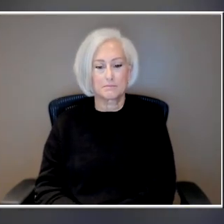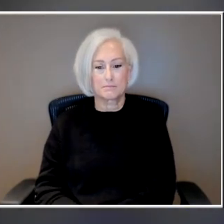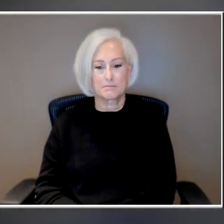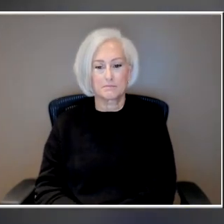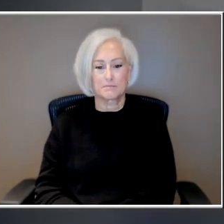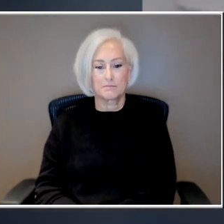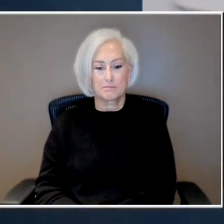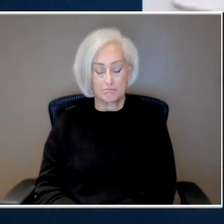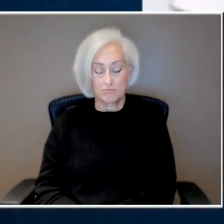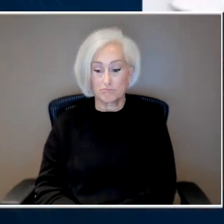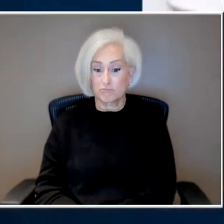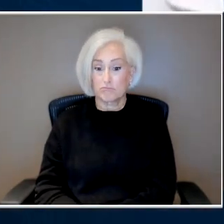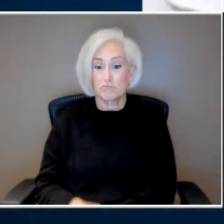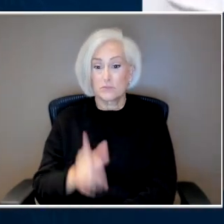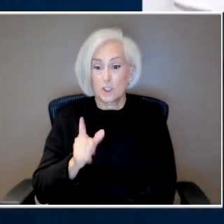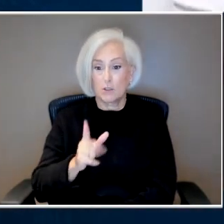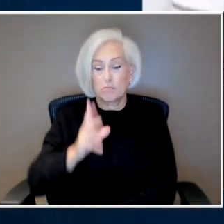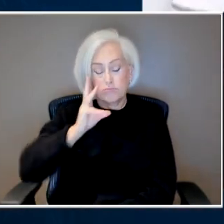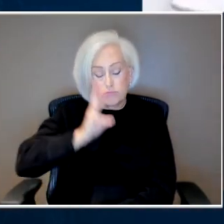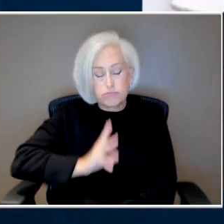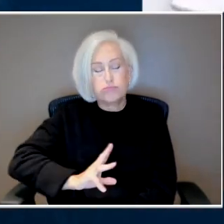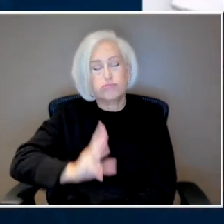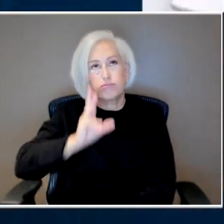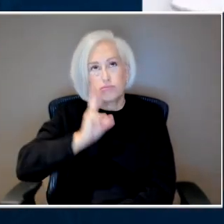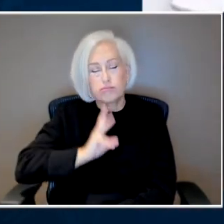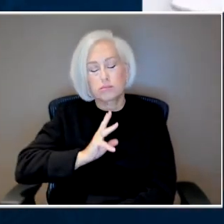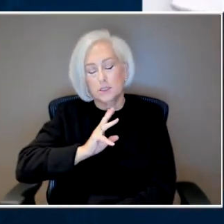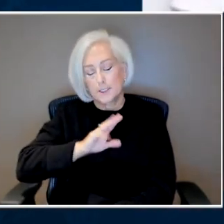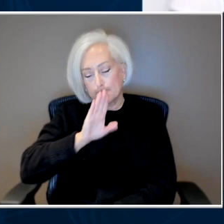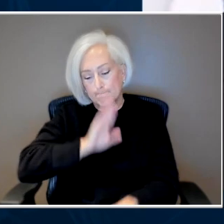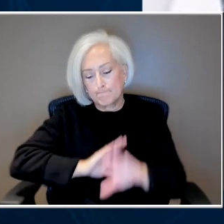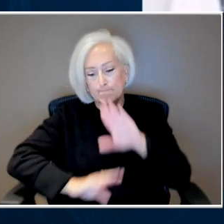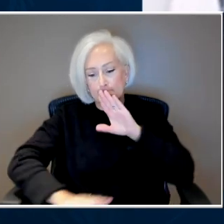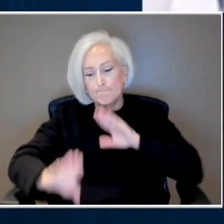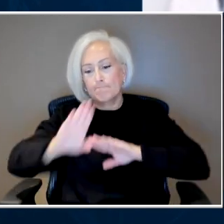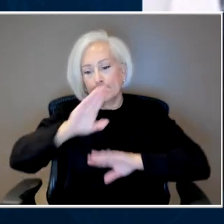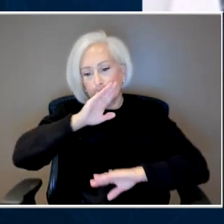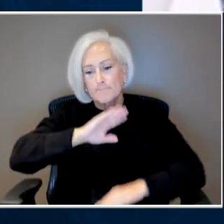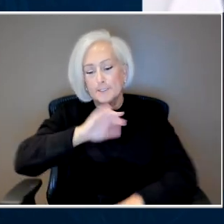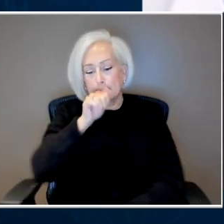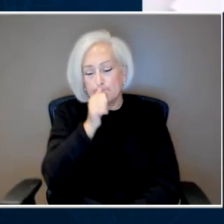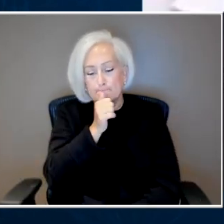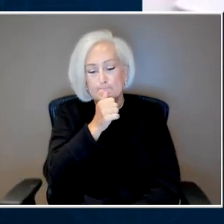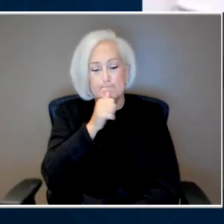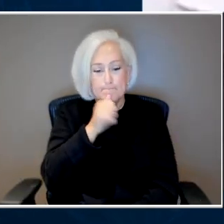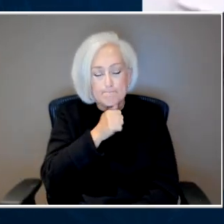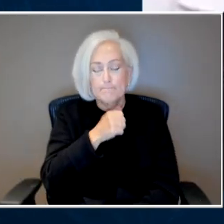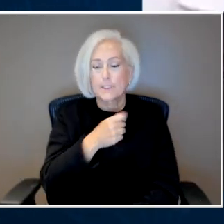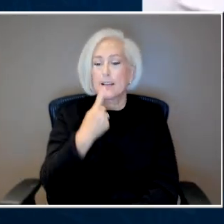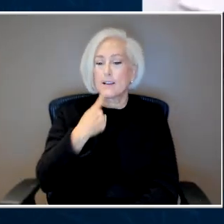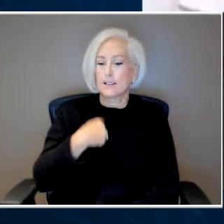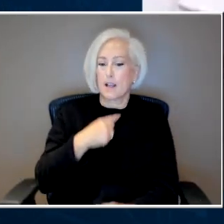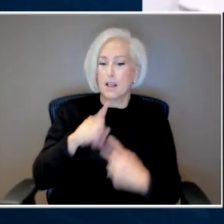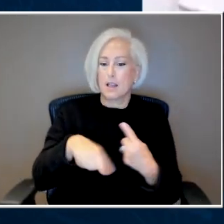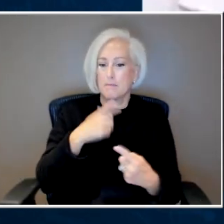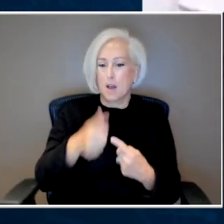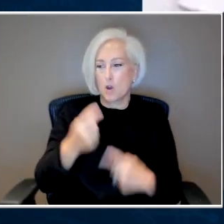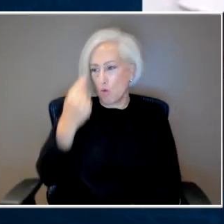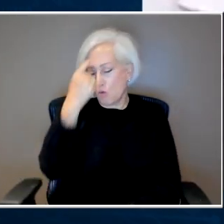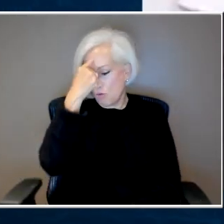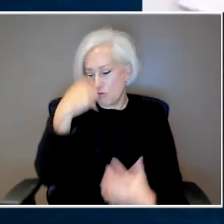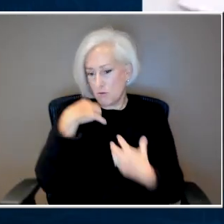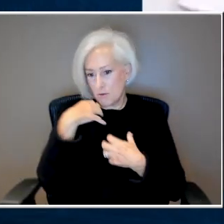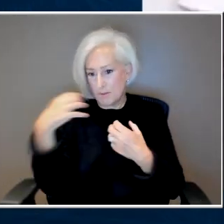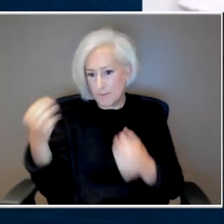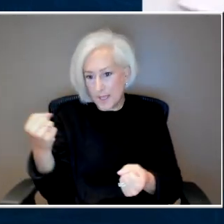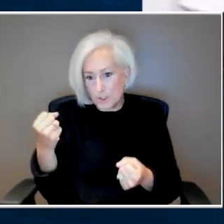You've had that hard road, and talk to us a little bit about what is it like mentally and emotionally, the toll being a long hauler has taken